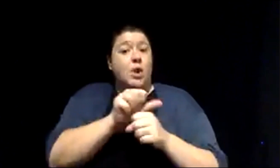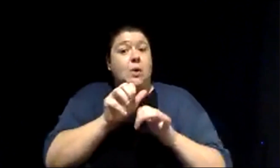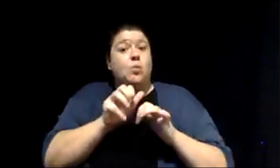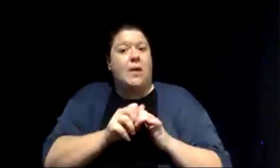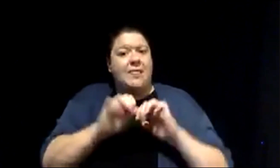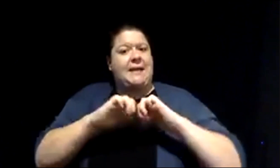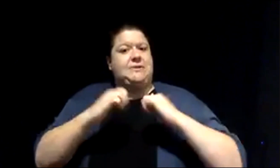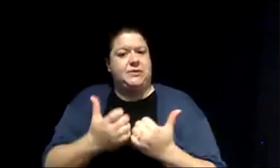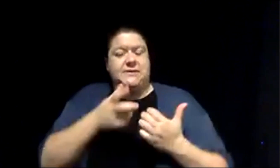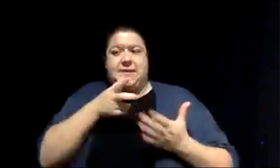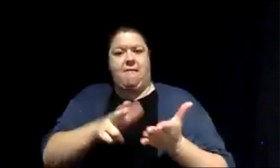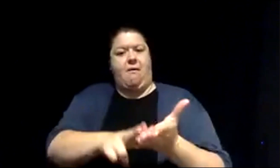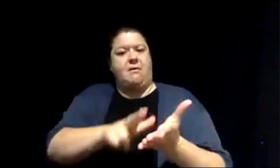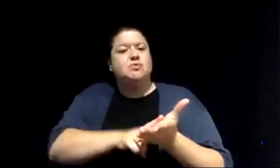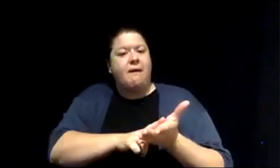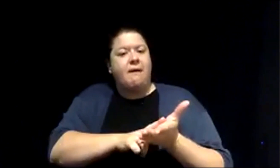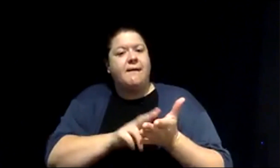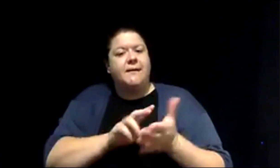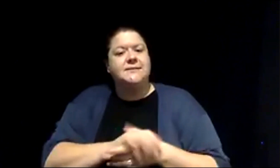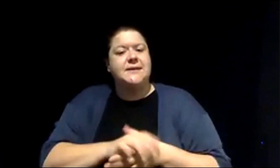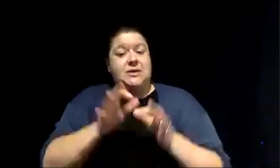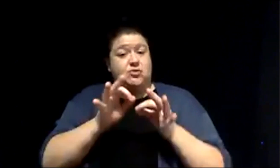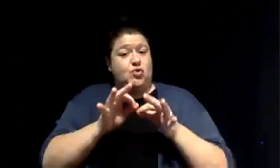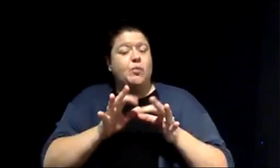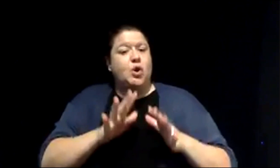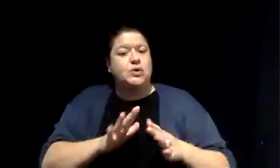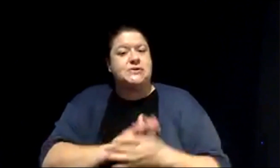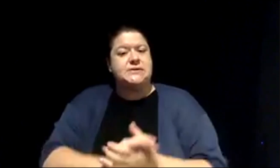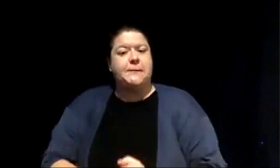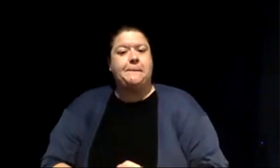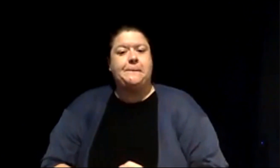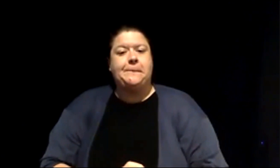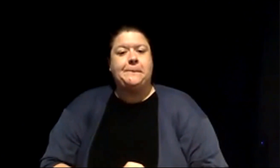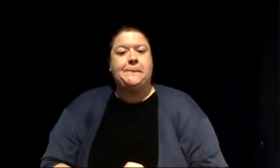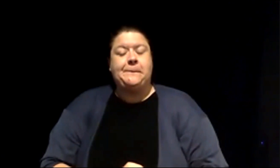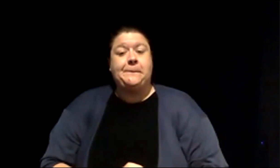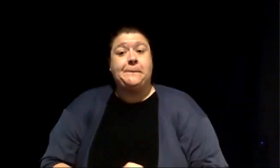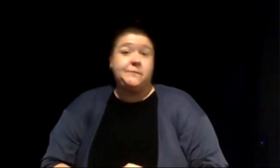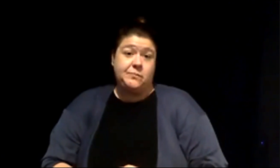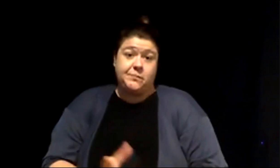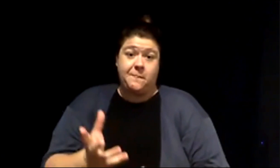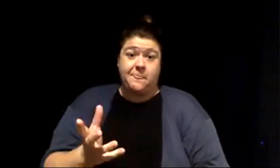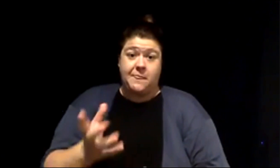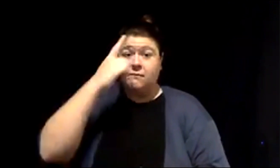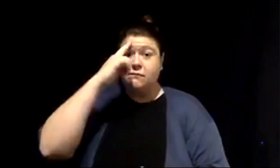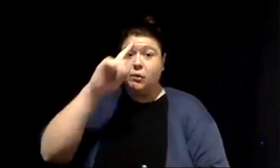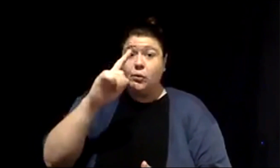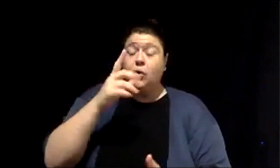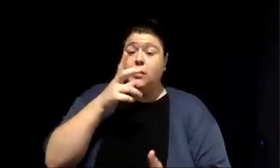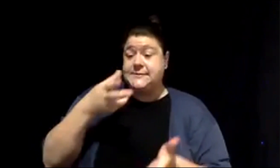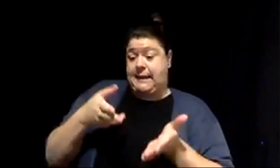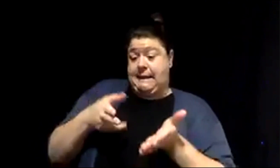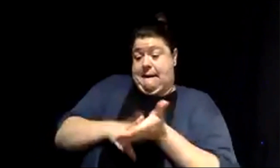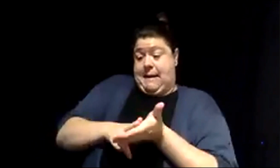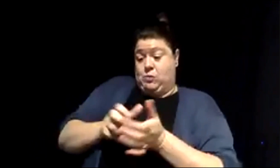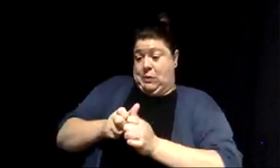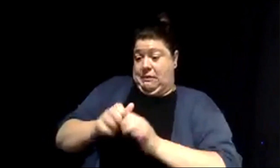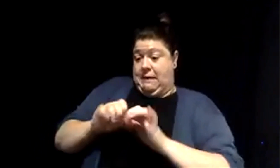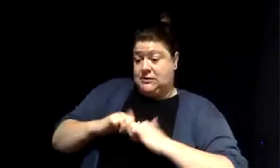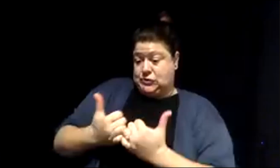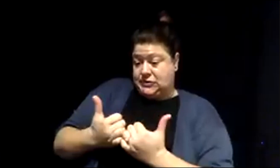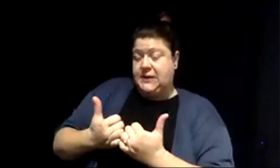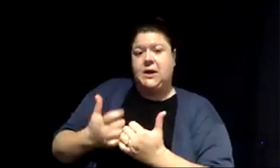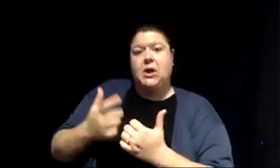agencies that contract interpreters. Okay, and so in order for you to get signed on with those agencies,